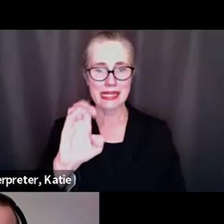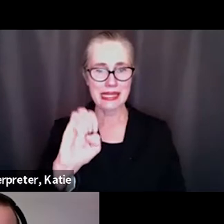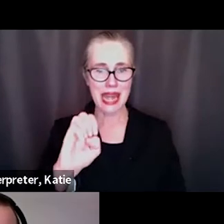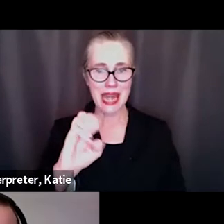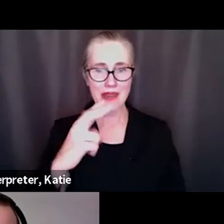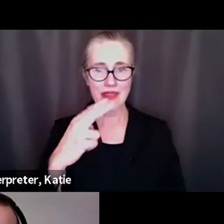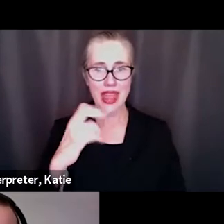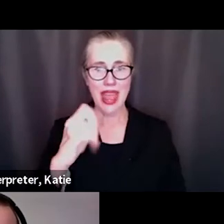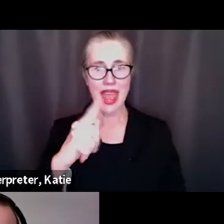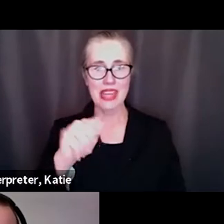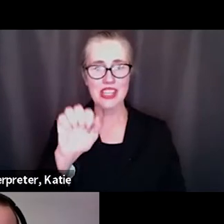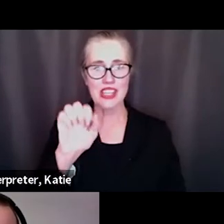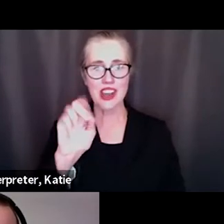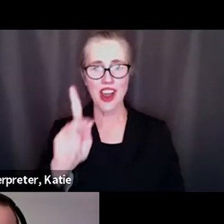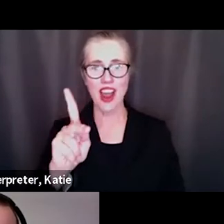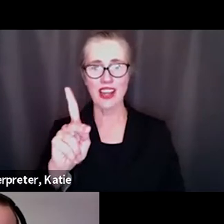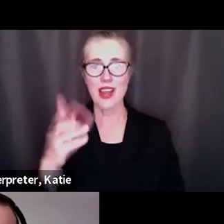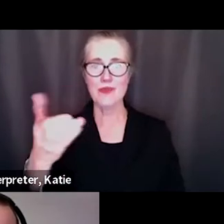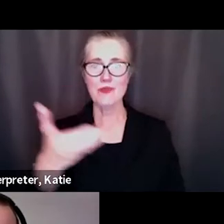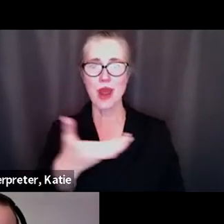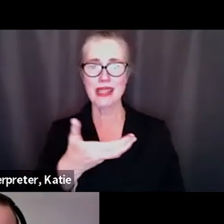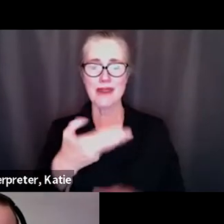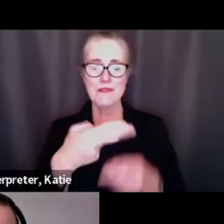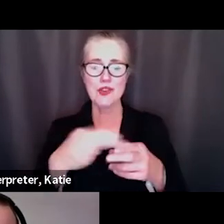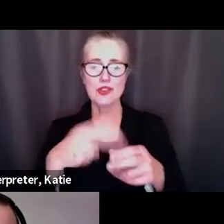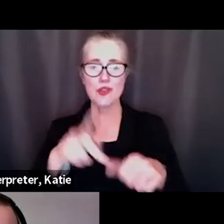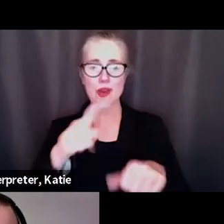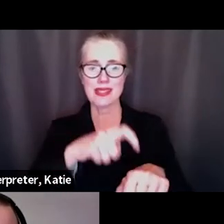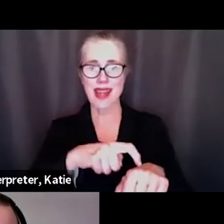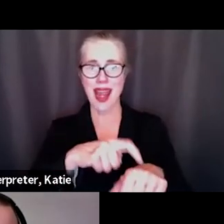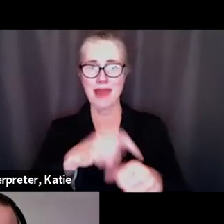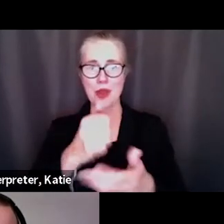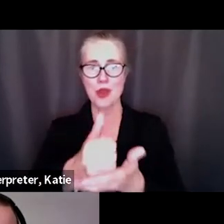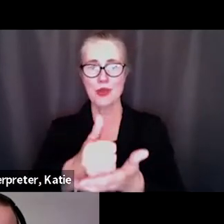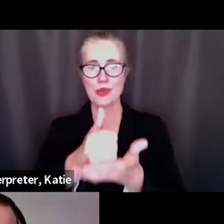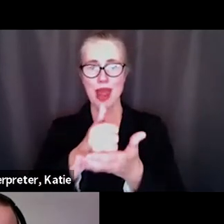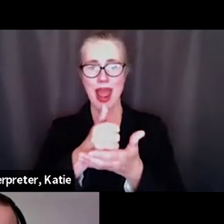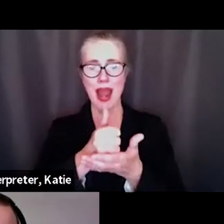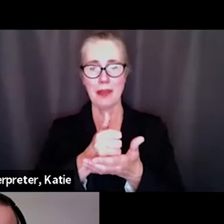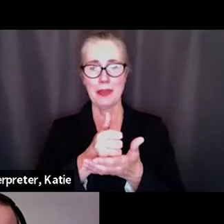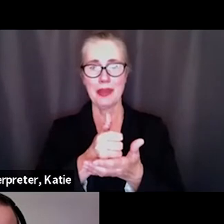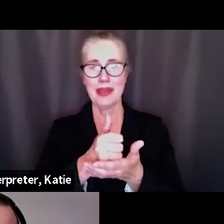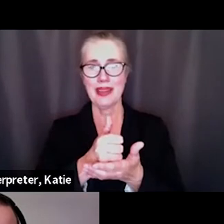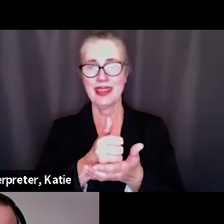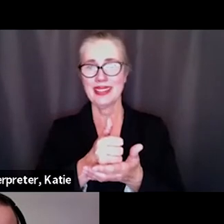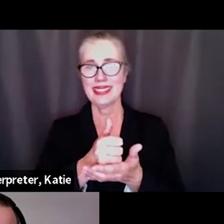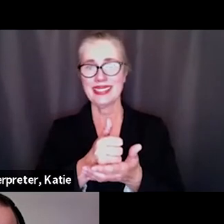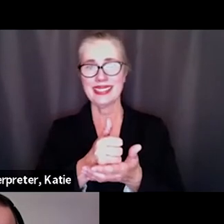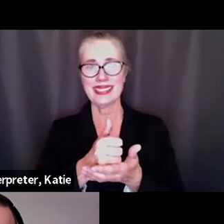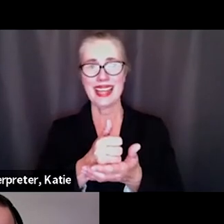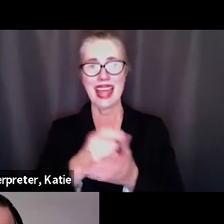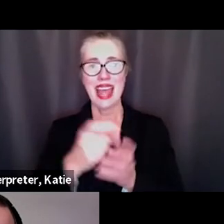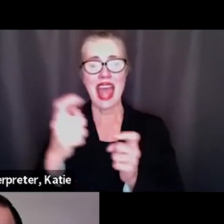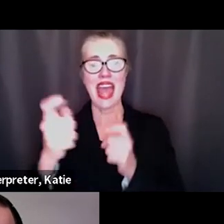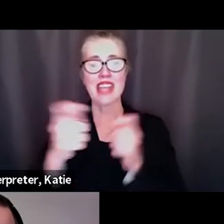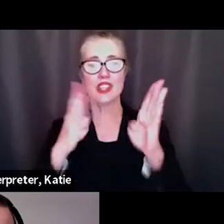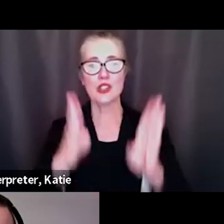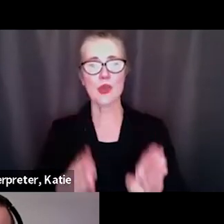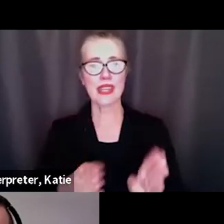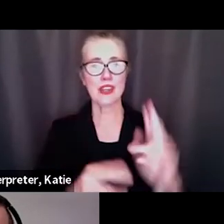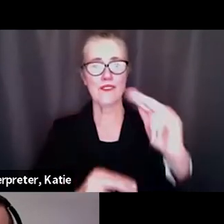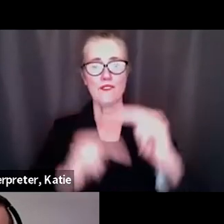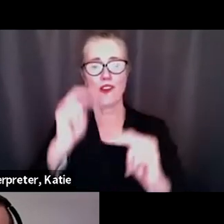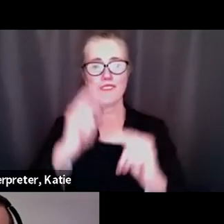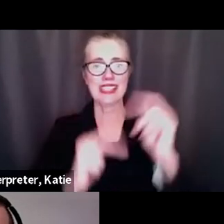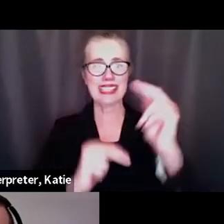for an interim short period of time to help us with as the director of facilities and